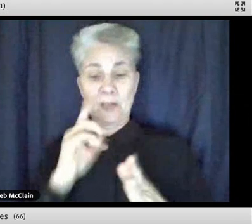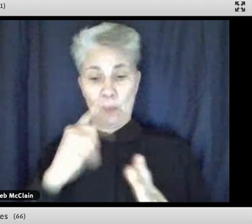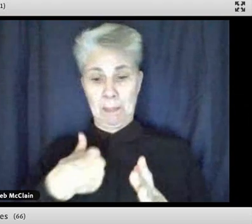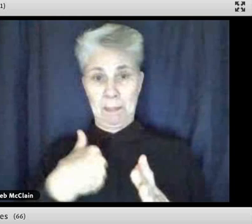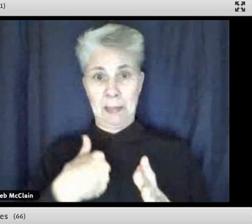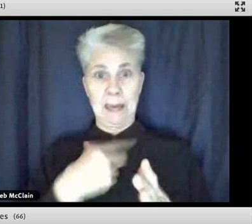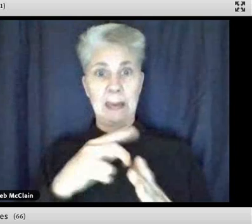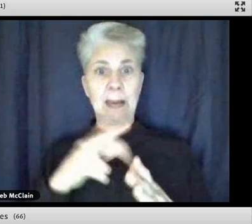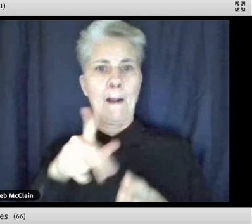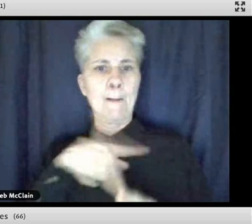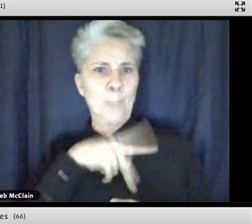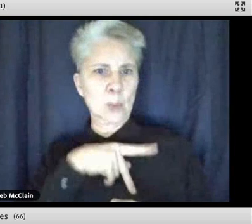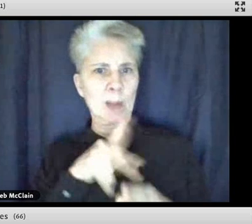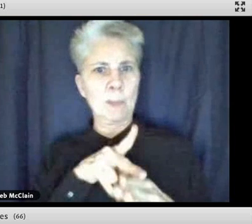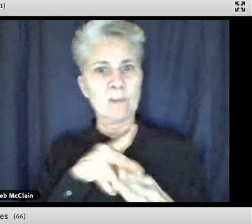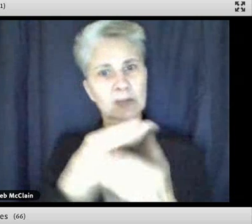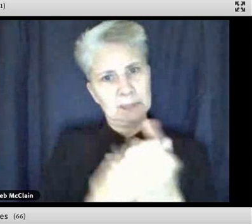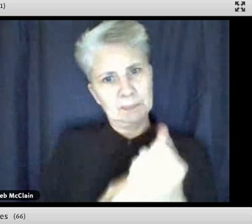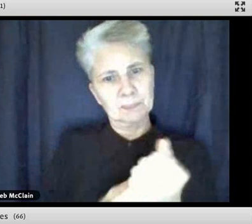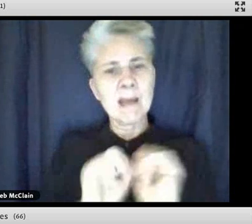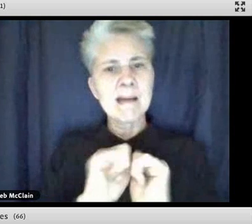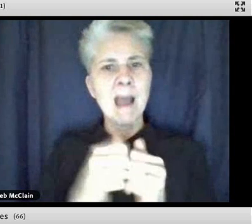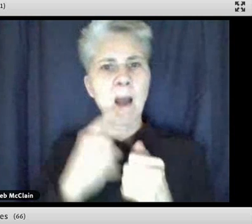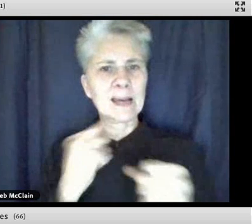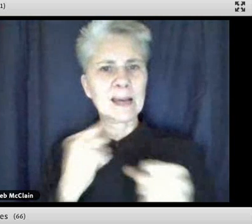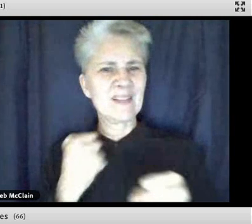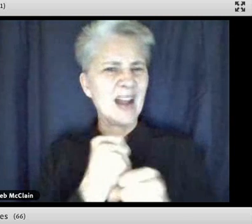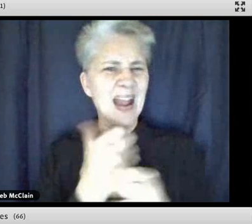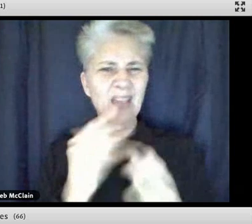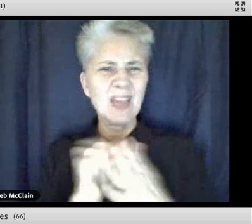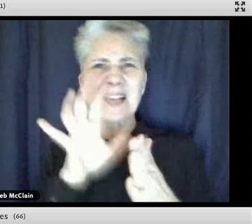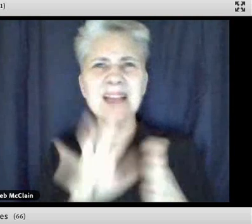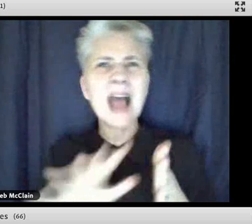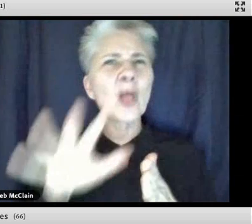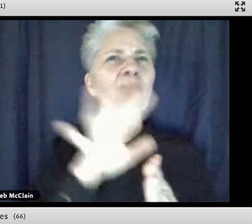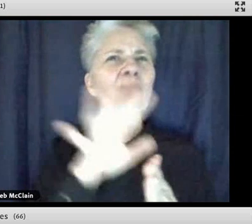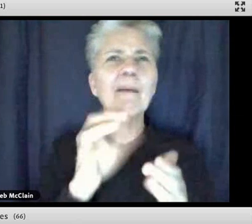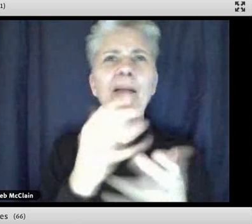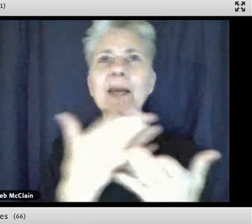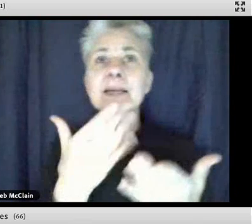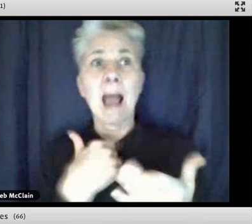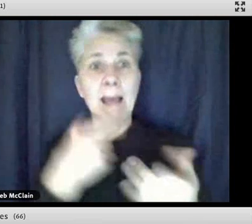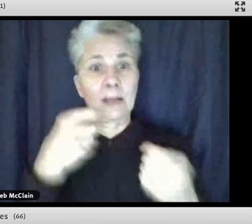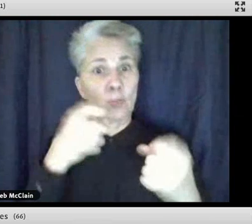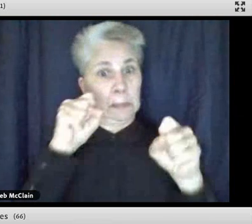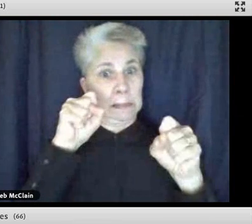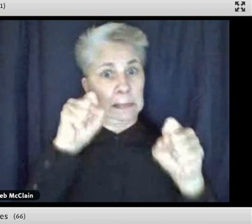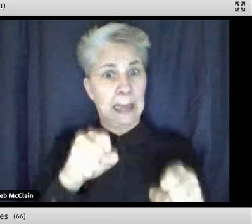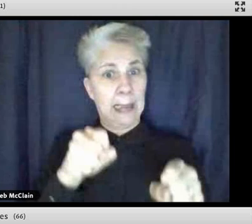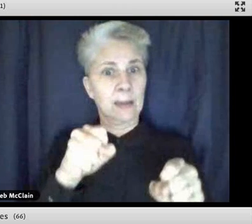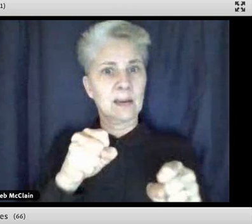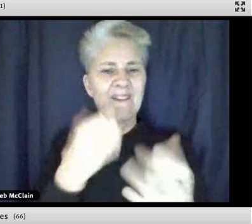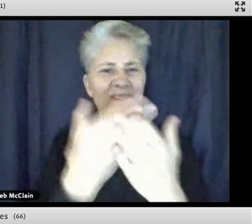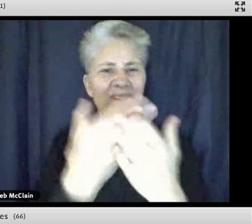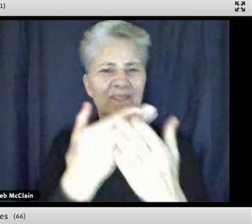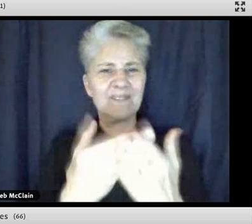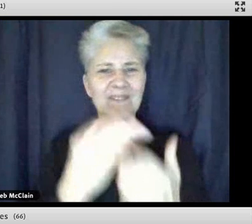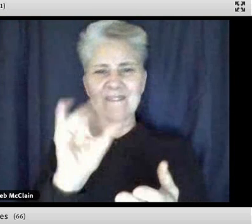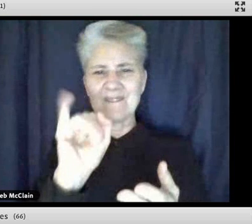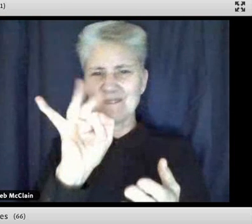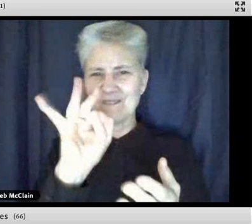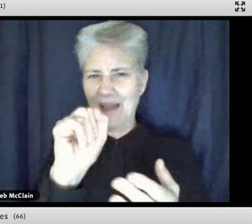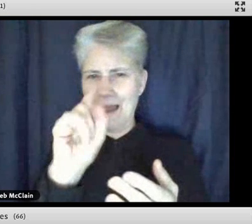personally, professionally, the best way that I can fight anything that's out there, the things that I can control, are facts. So I